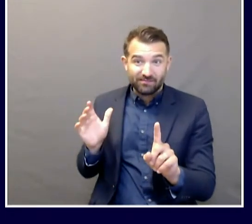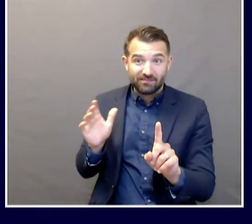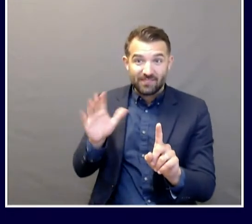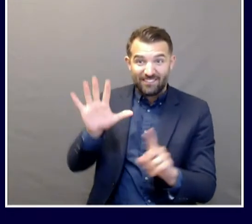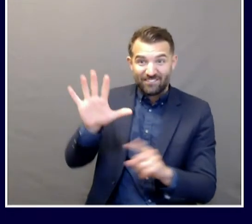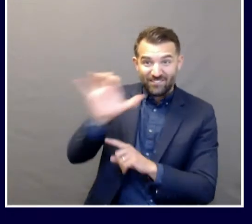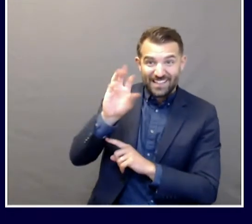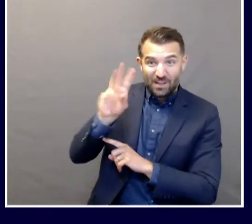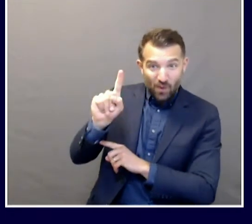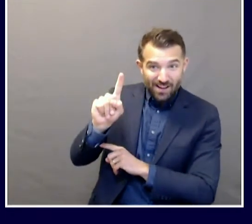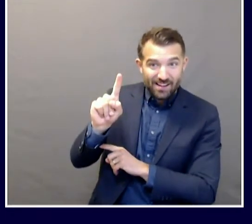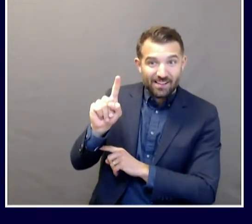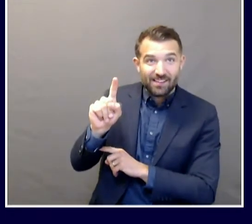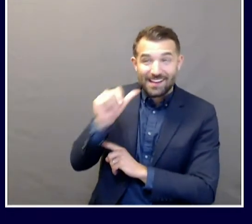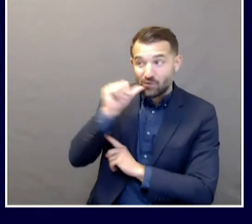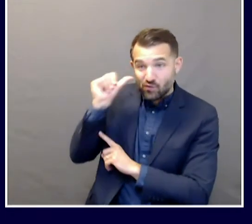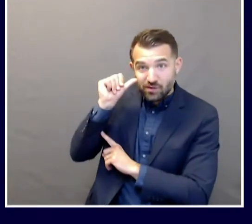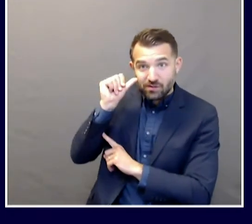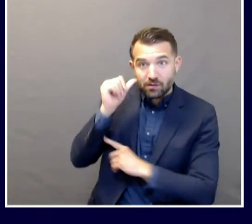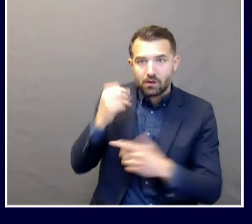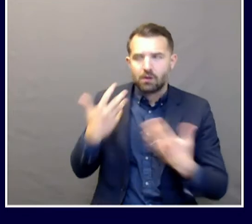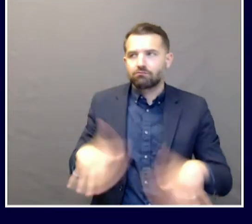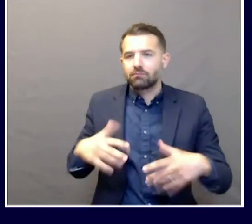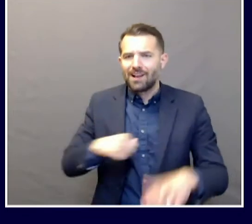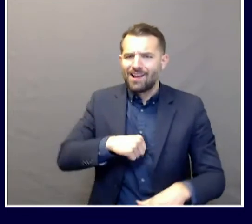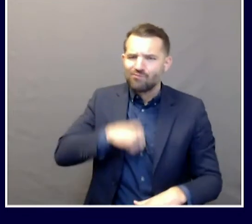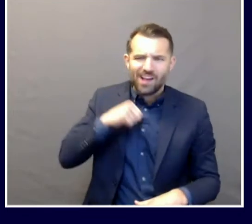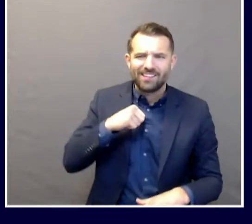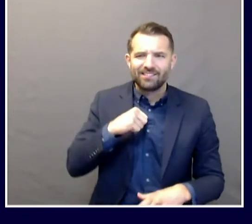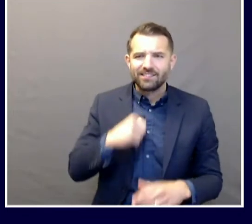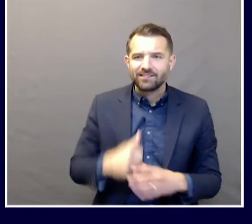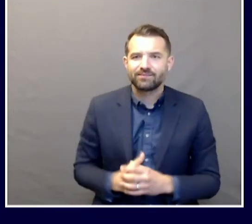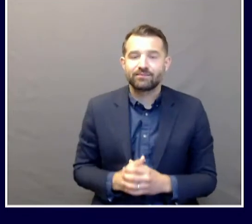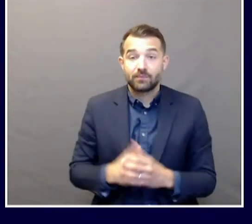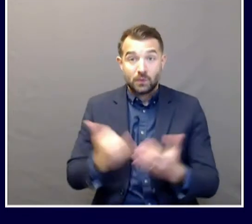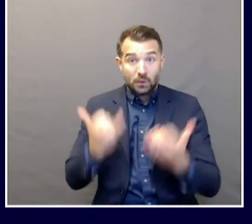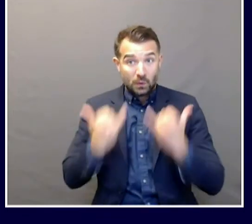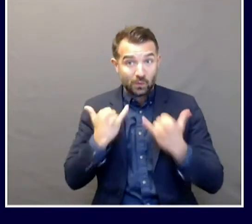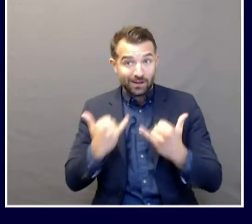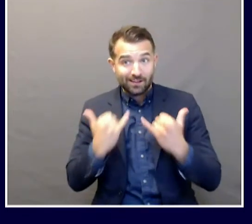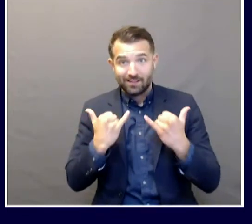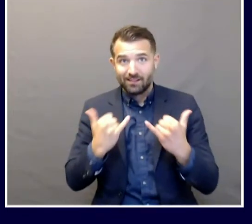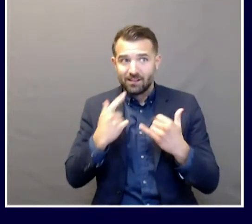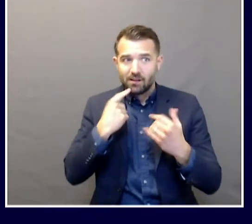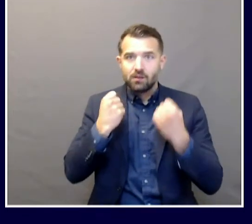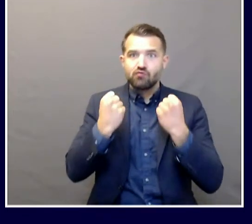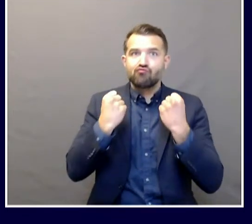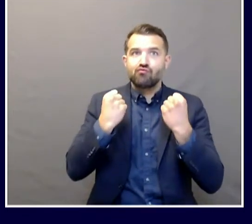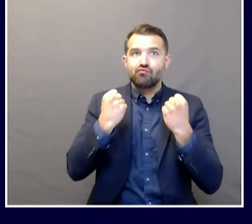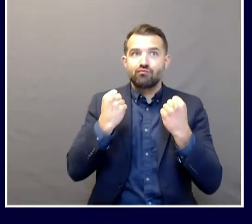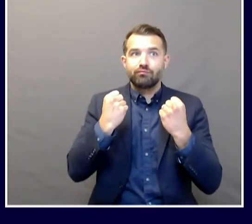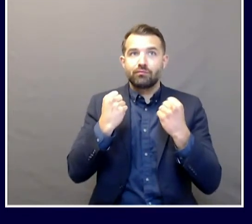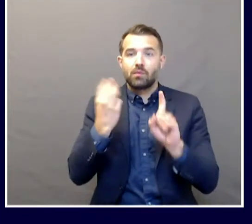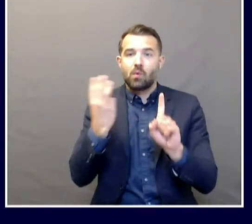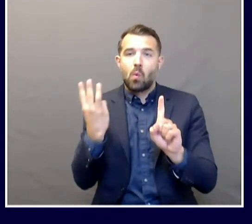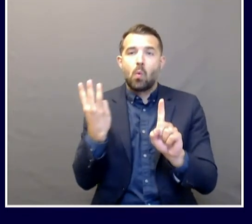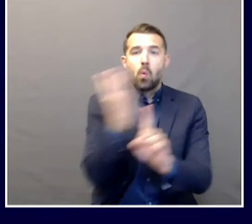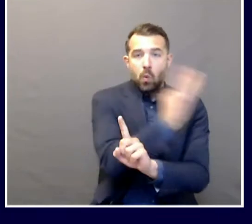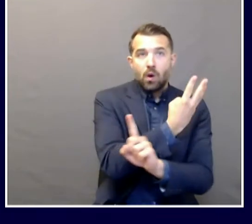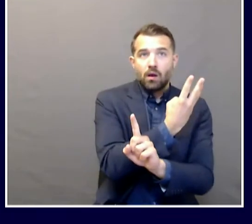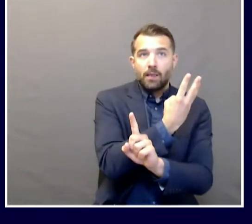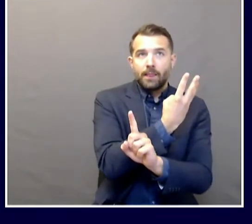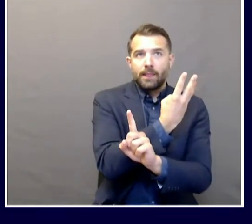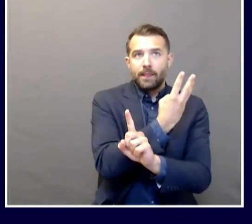administered. It's going to be today on its way en route to Freiburg at the fairgrounds there, and will open up Friday